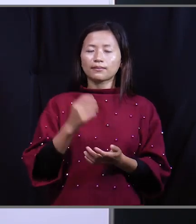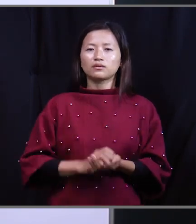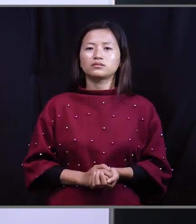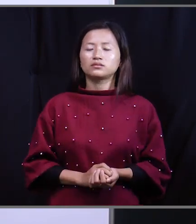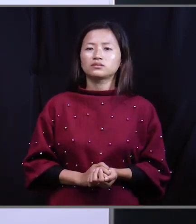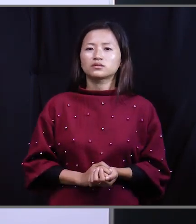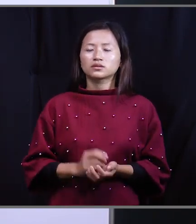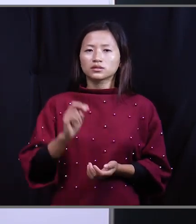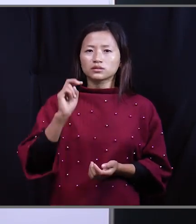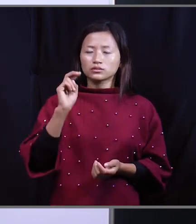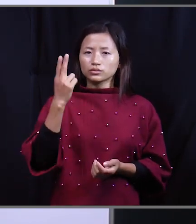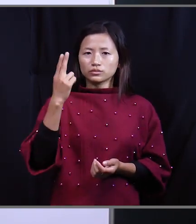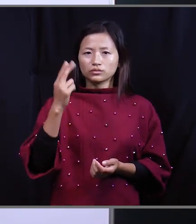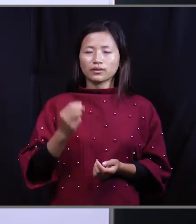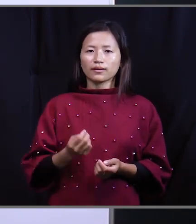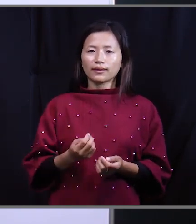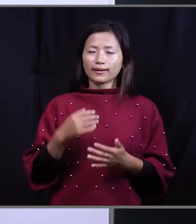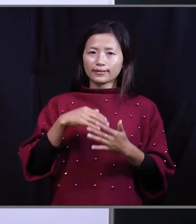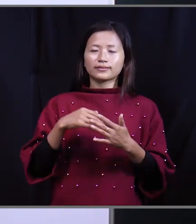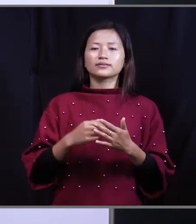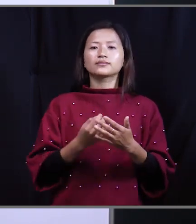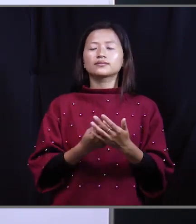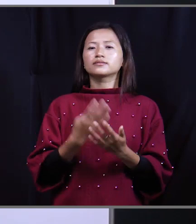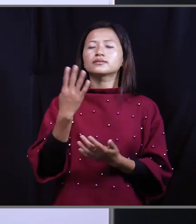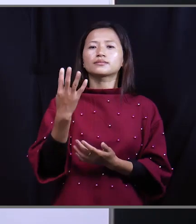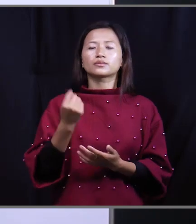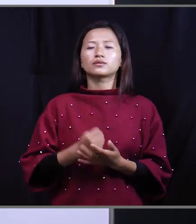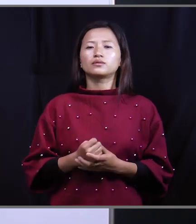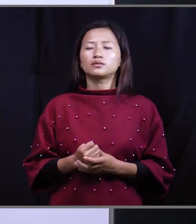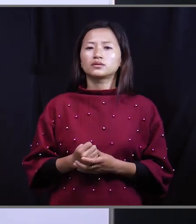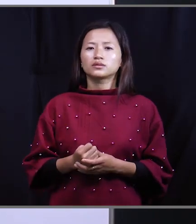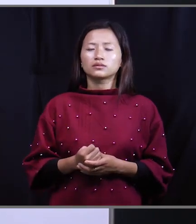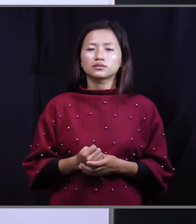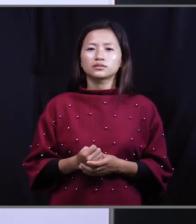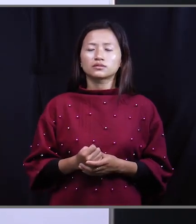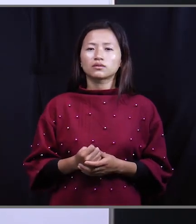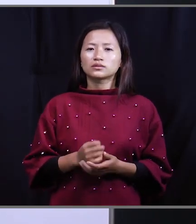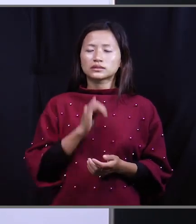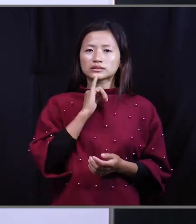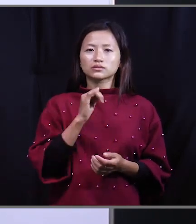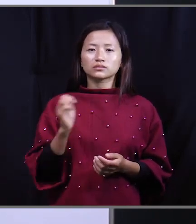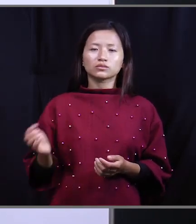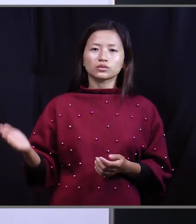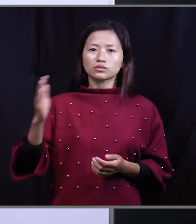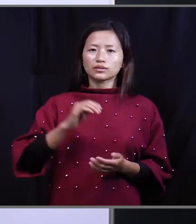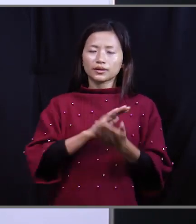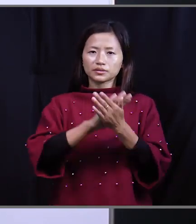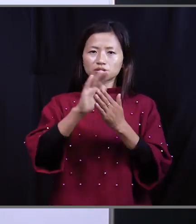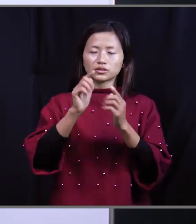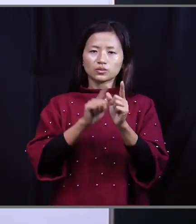it was 2N in number, but now it has become N in number. N in number is called